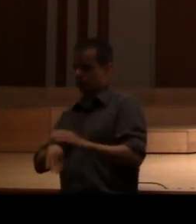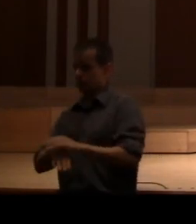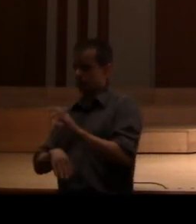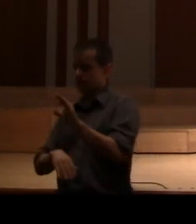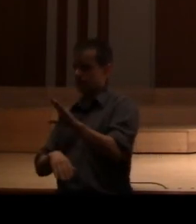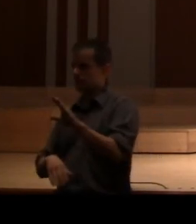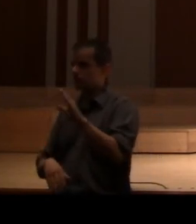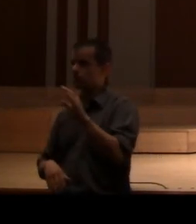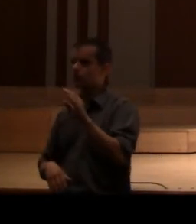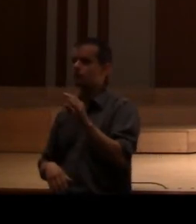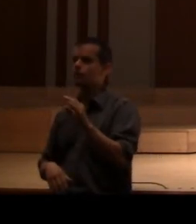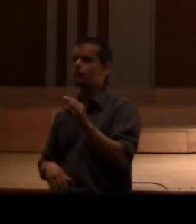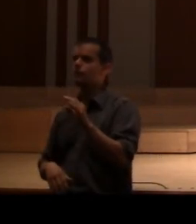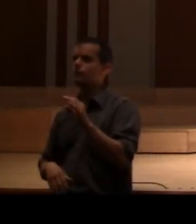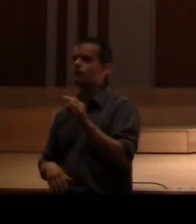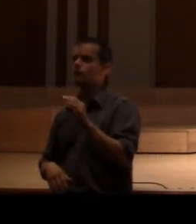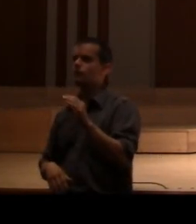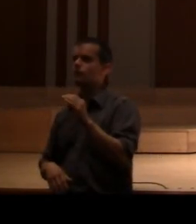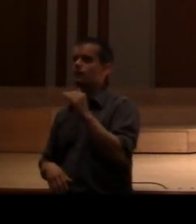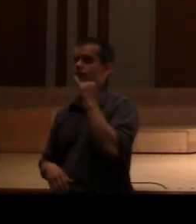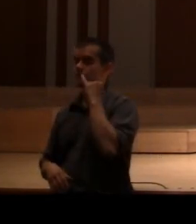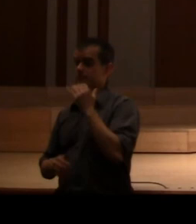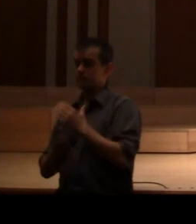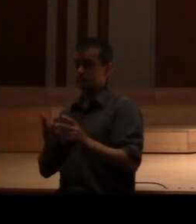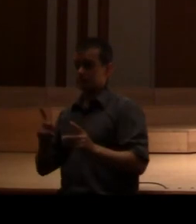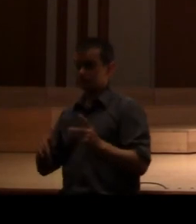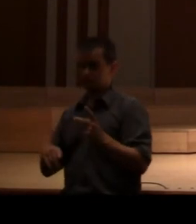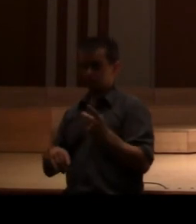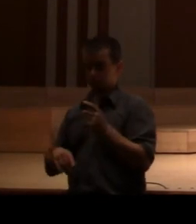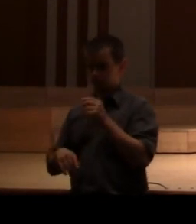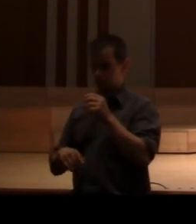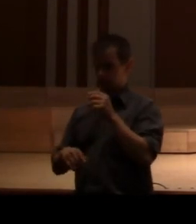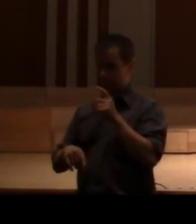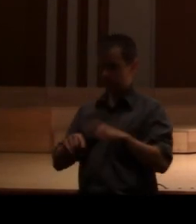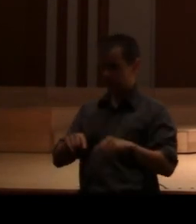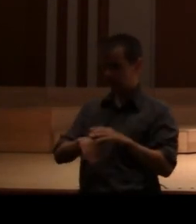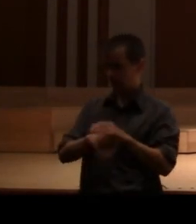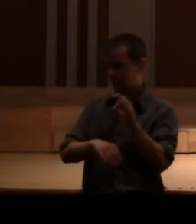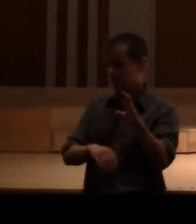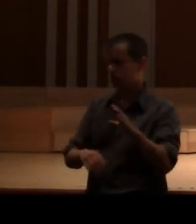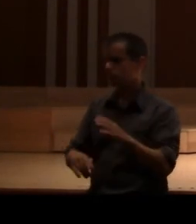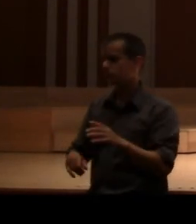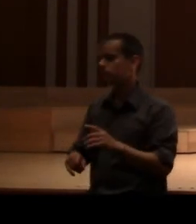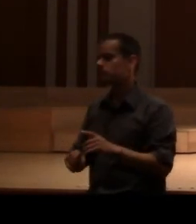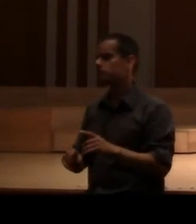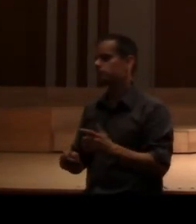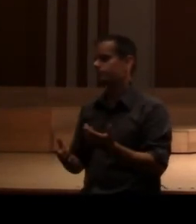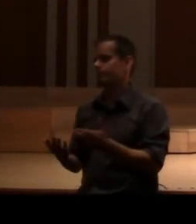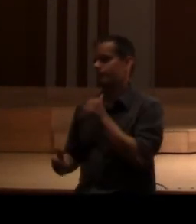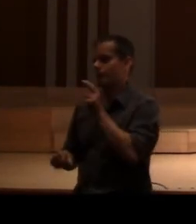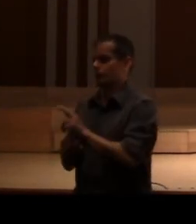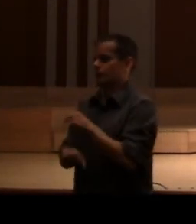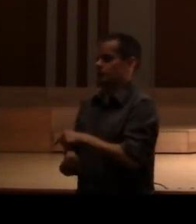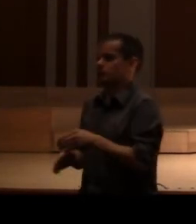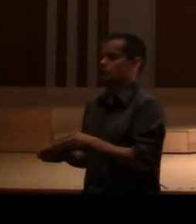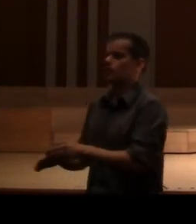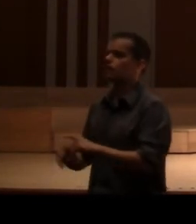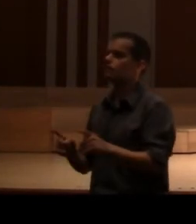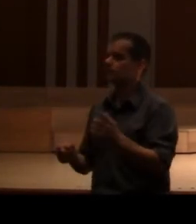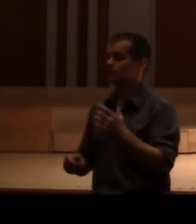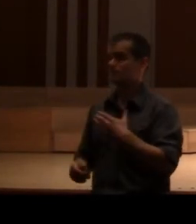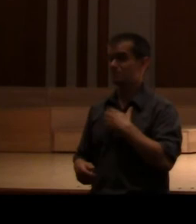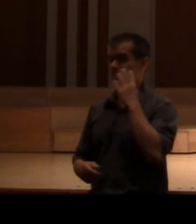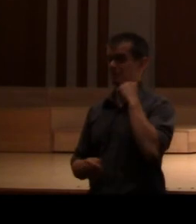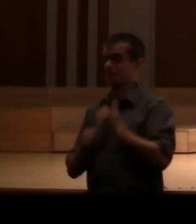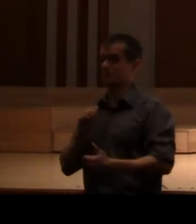then maybe like telling them, hey, get on Facebook just for this might not be advisable. But in my experience, pretty much everyone in my high school is on Facebook. So if you made a